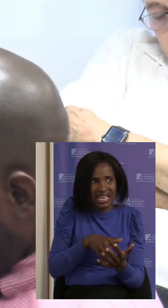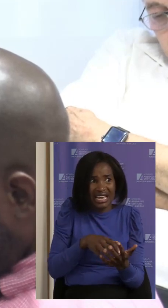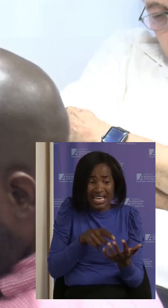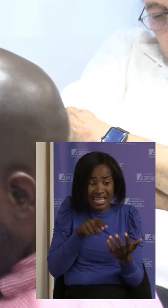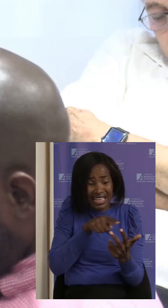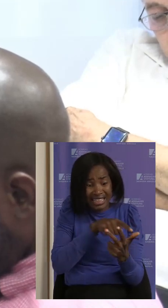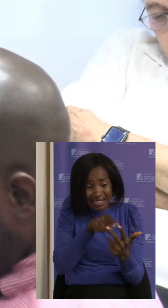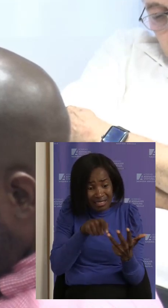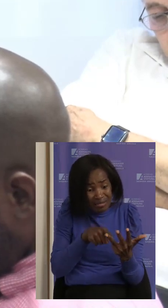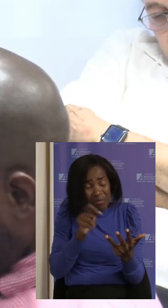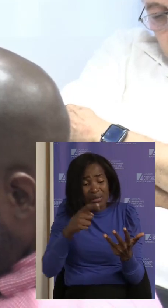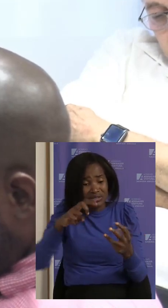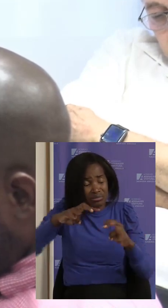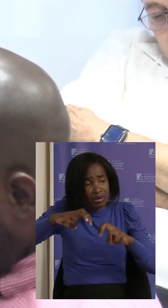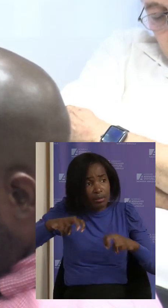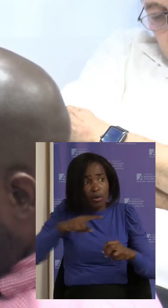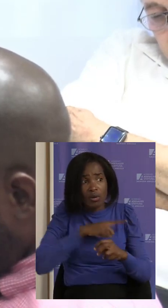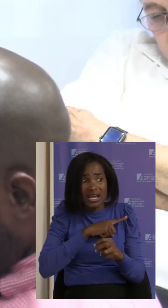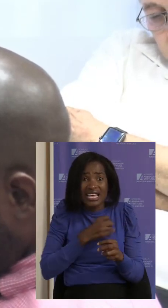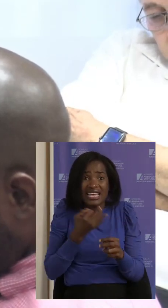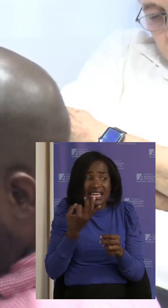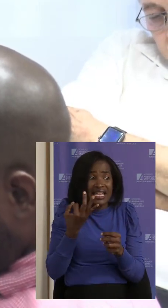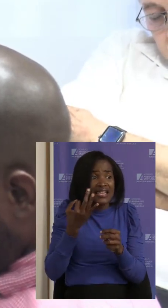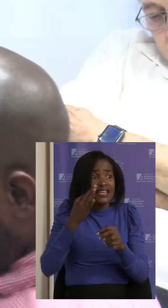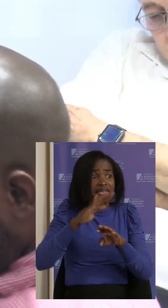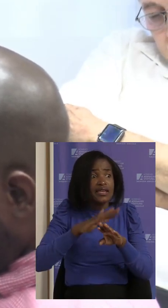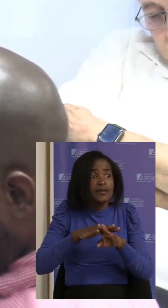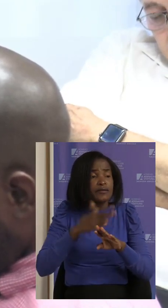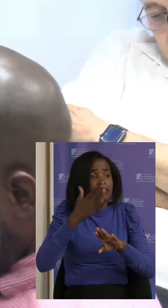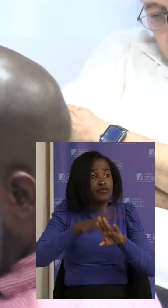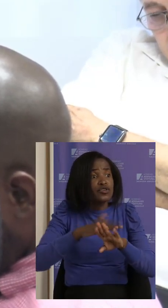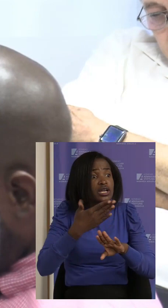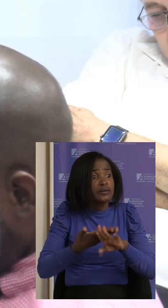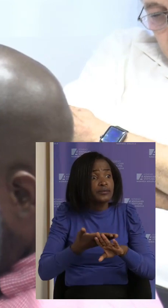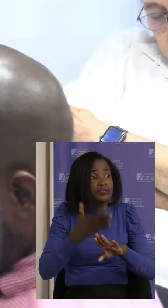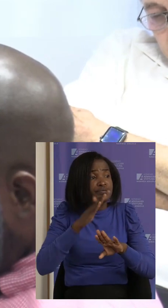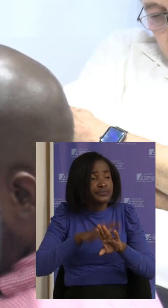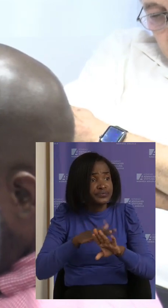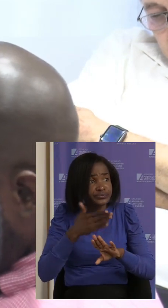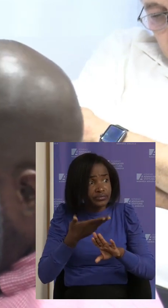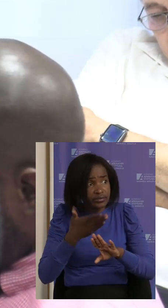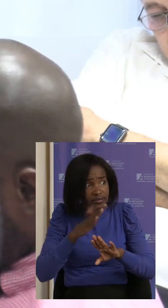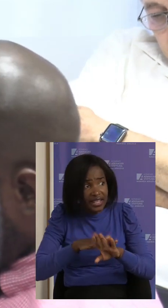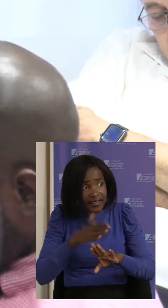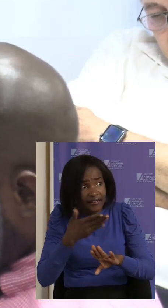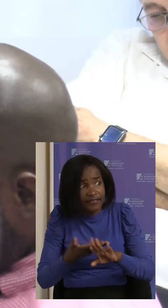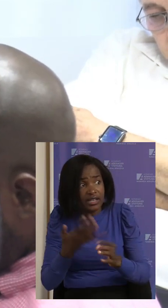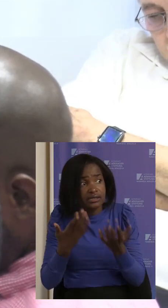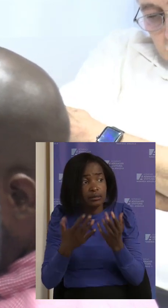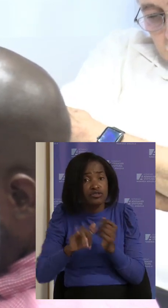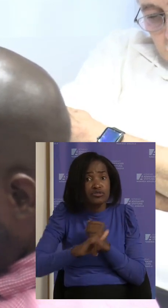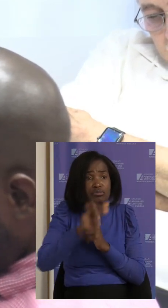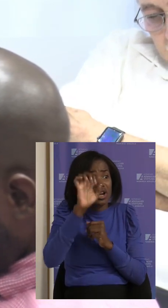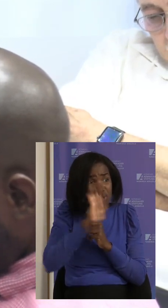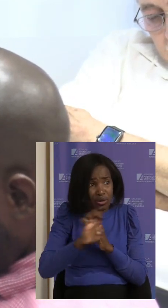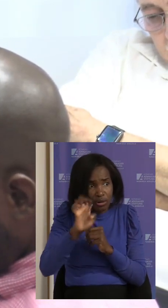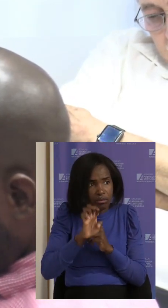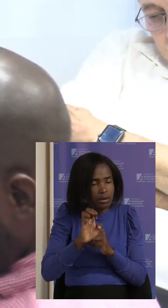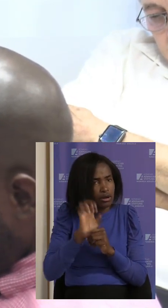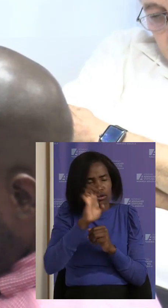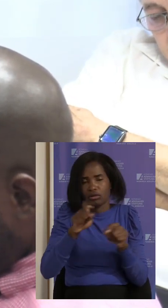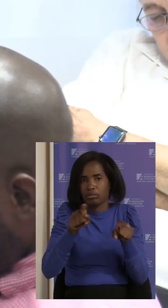of the things that we need to look at, because when we benchmark from countries like Europe, Europeans, their setup is not like ours, because